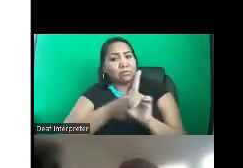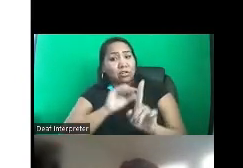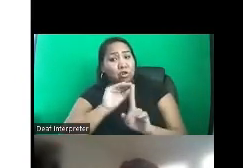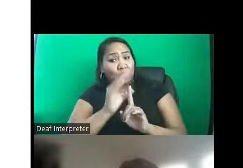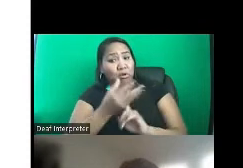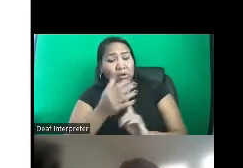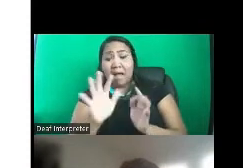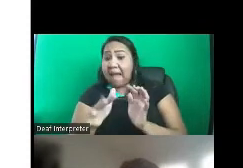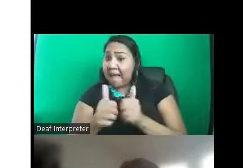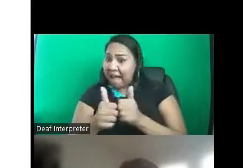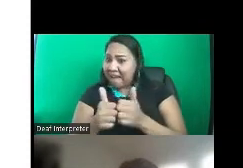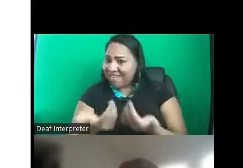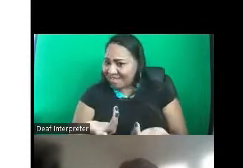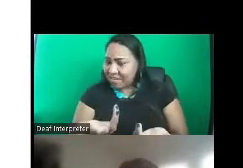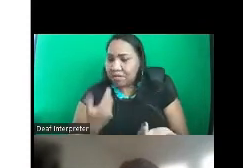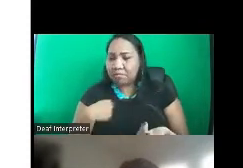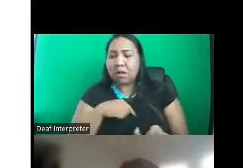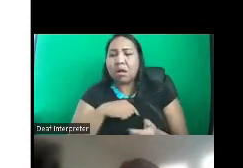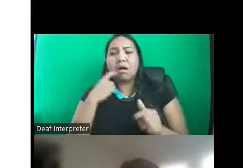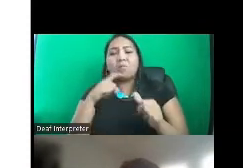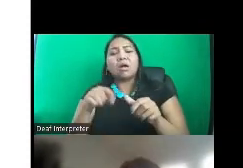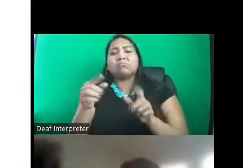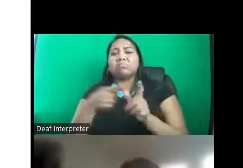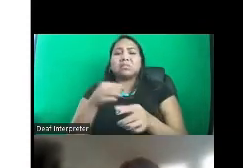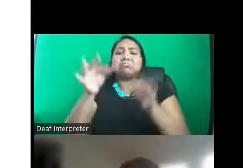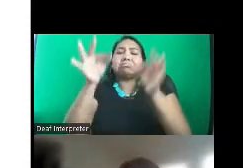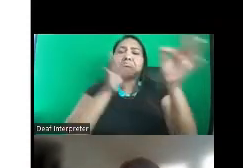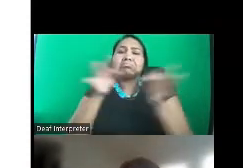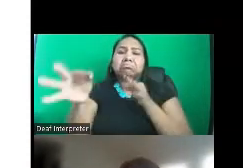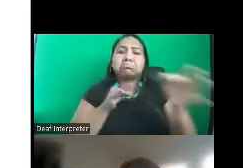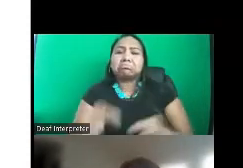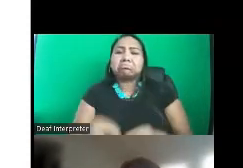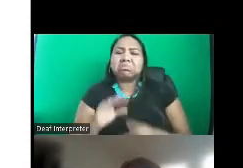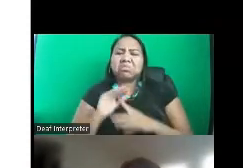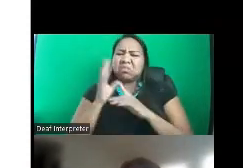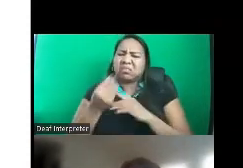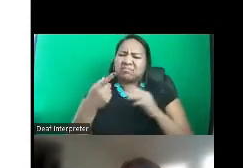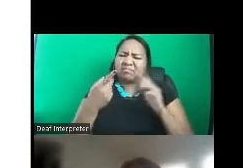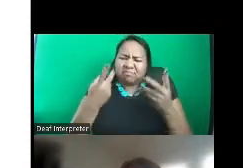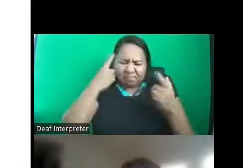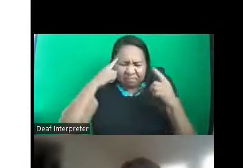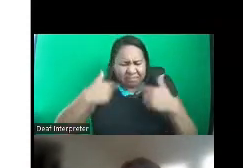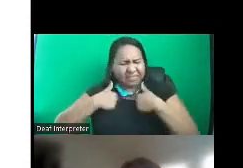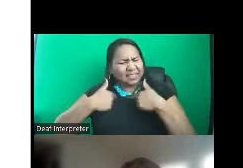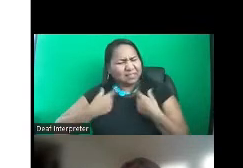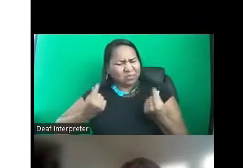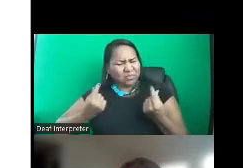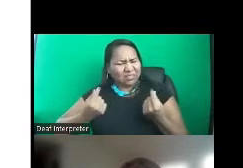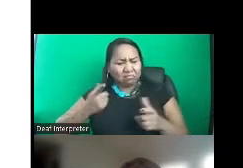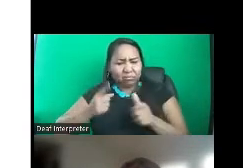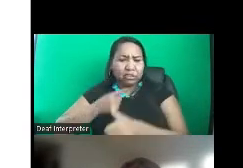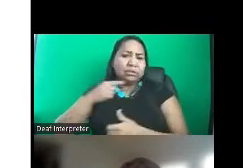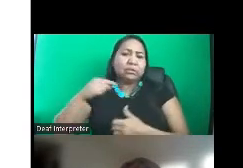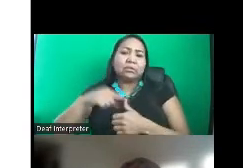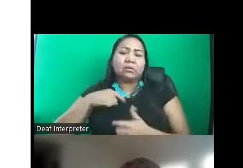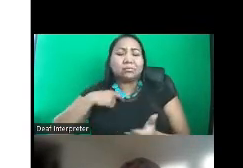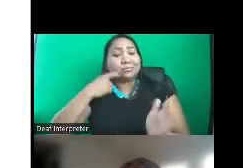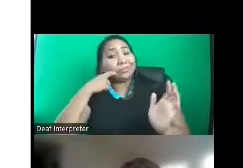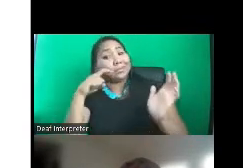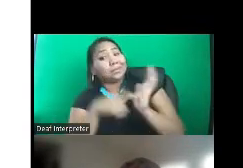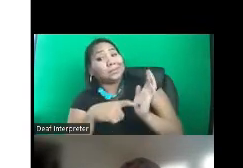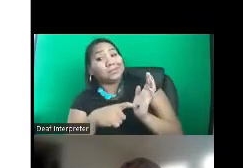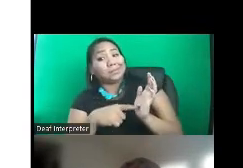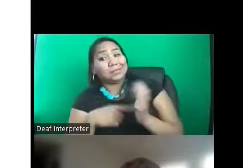culture meant to us and recognizing that culture and health has a